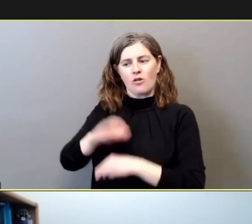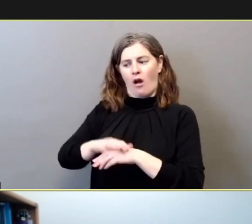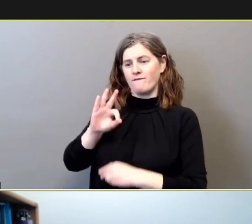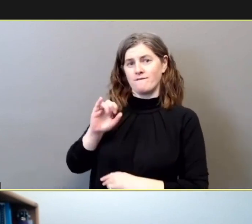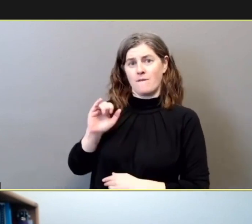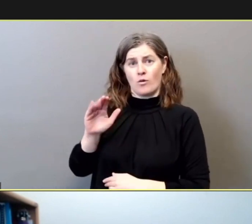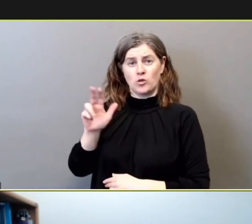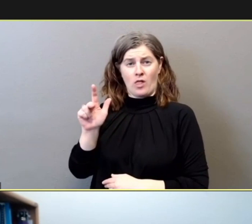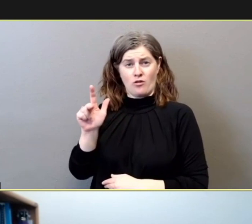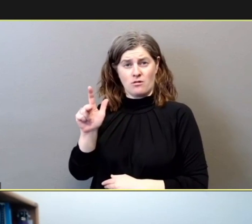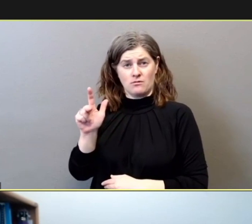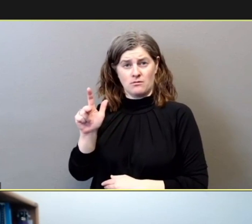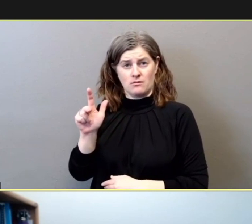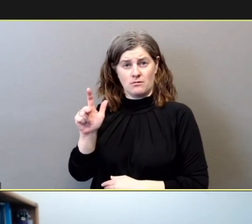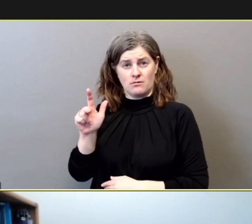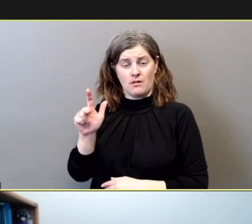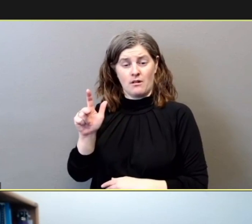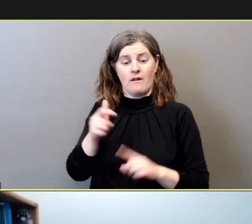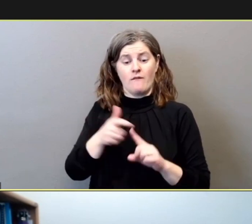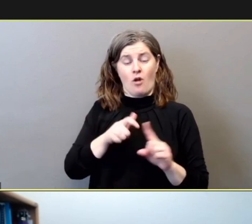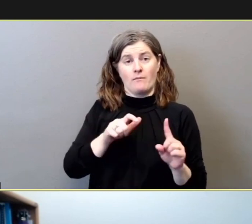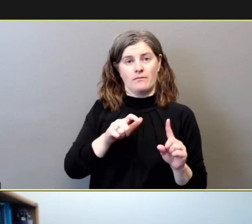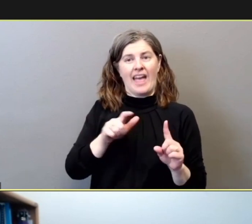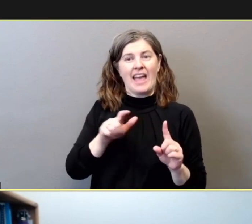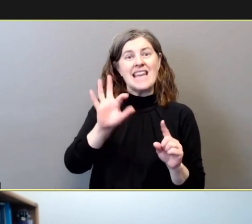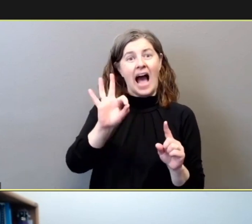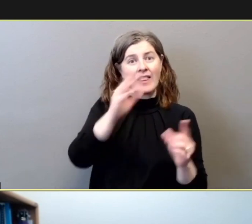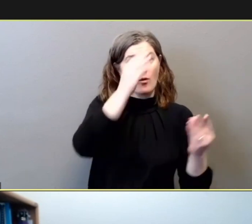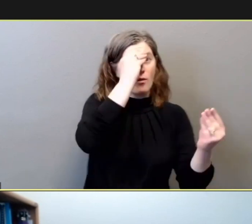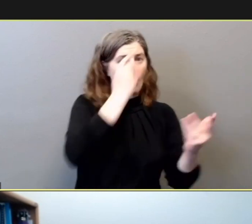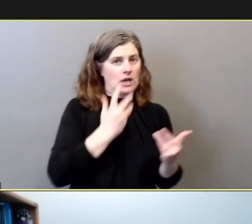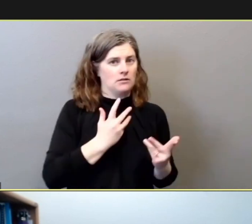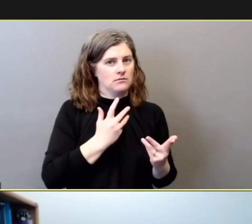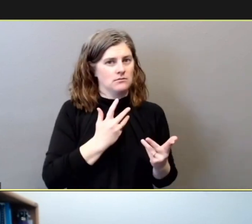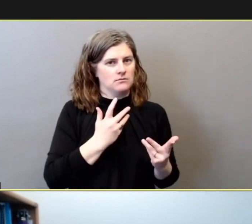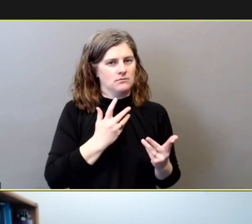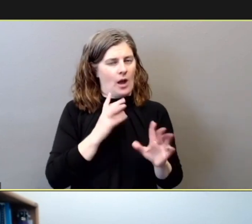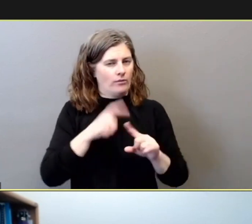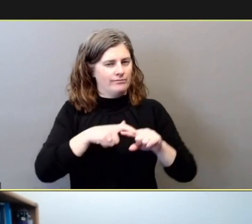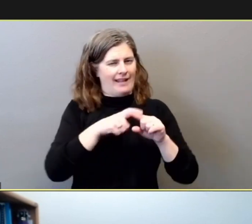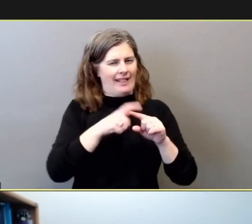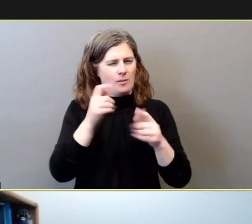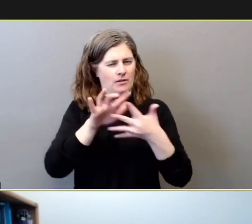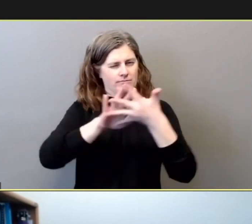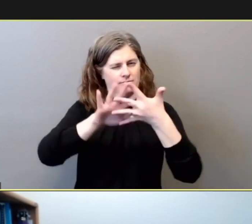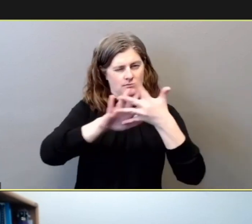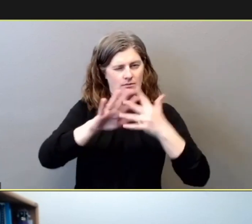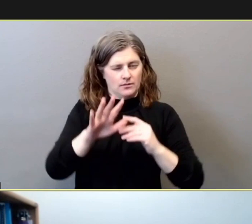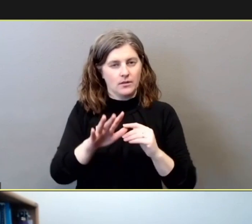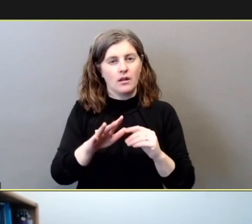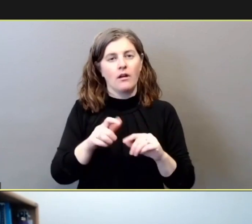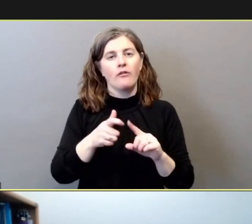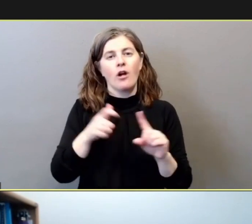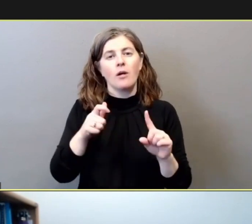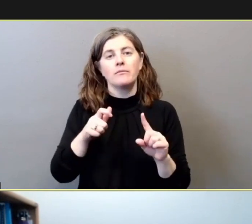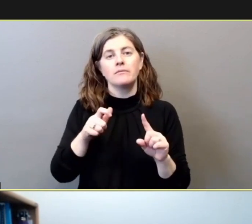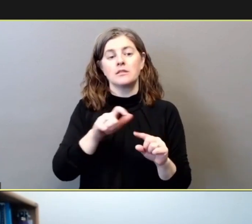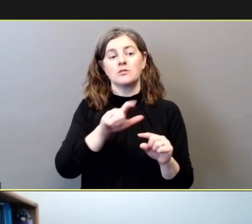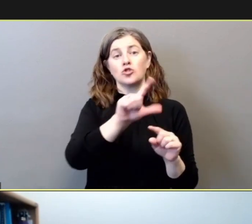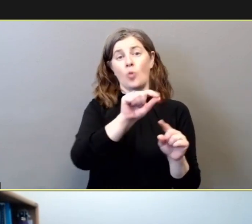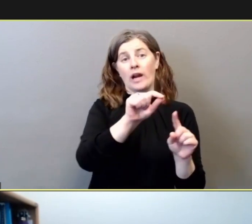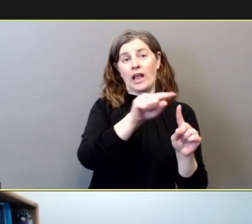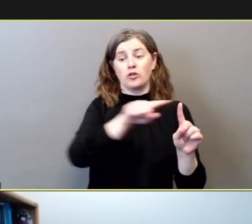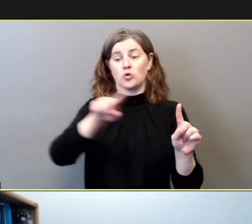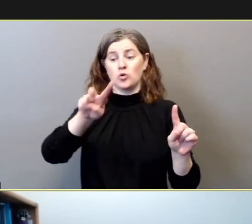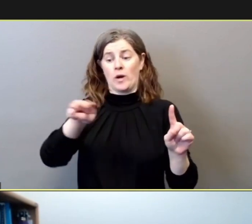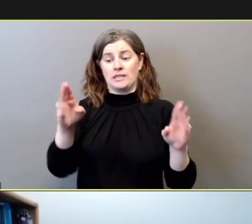had 9 cases that were reported. Now, and I'll get to this in a second, it's a little convoluted. From the 20th to the